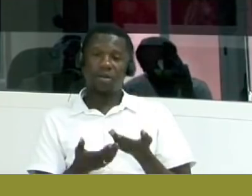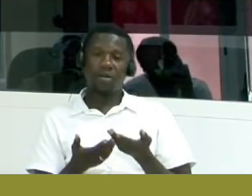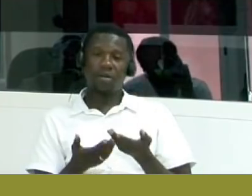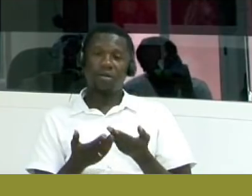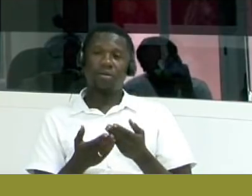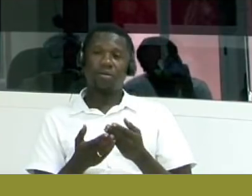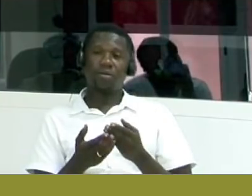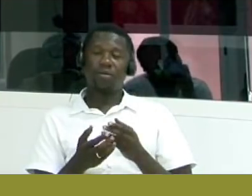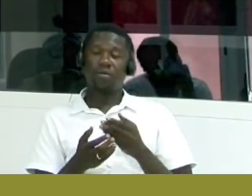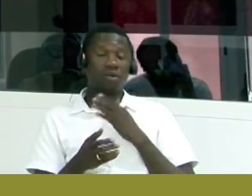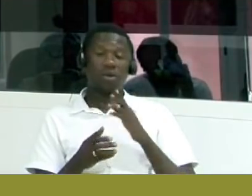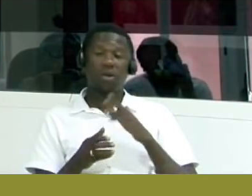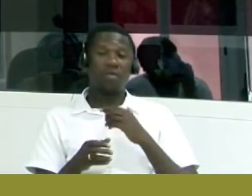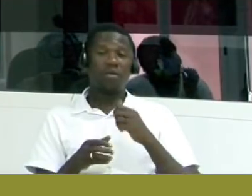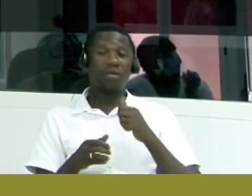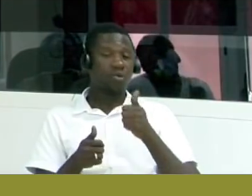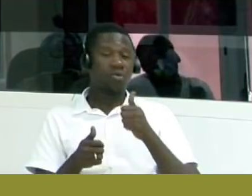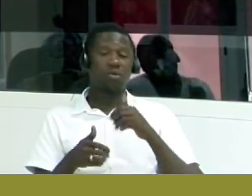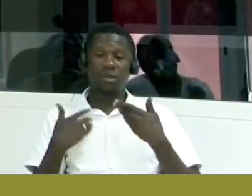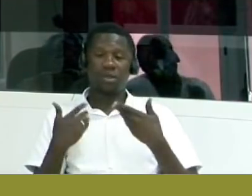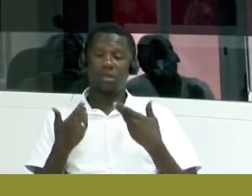Was I having a jolly time?